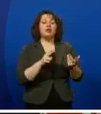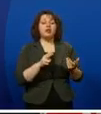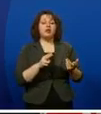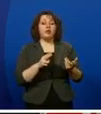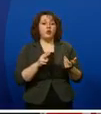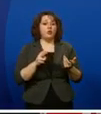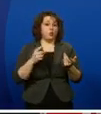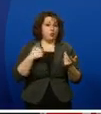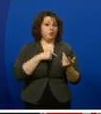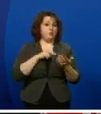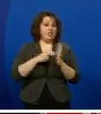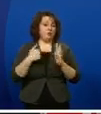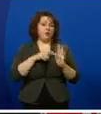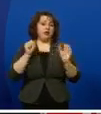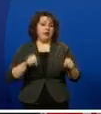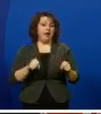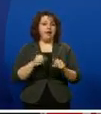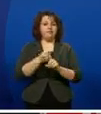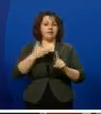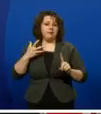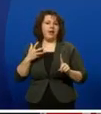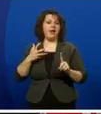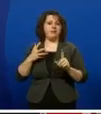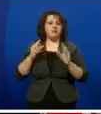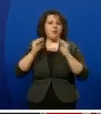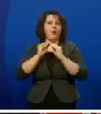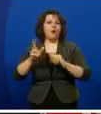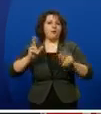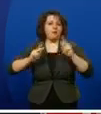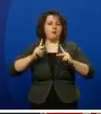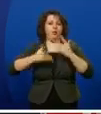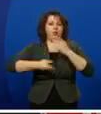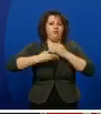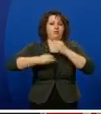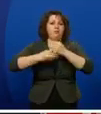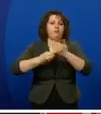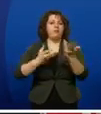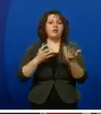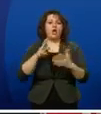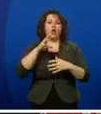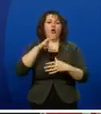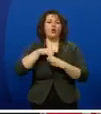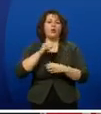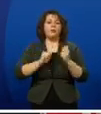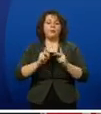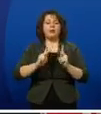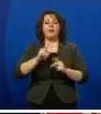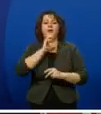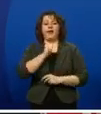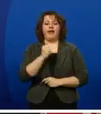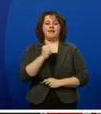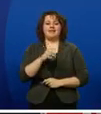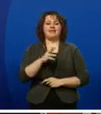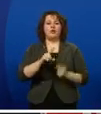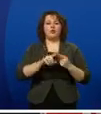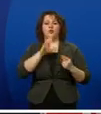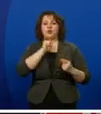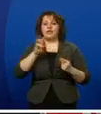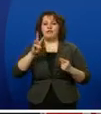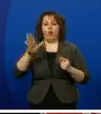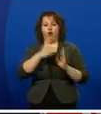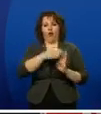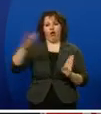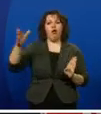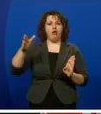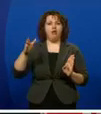ahead, we've been able to further expand eligibility to include individuals aged 16 to 64 with pre-existing